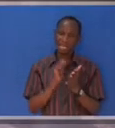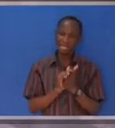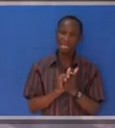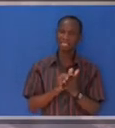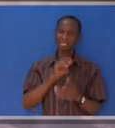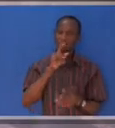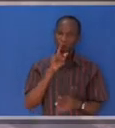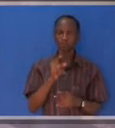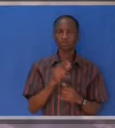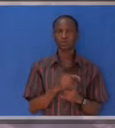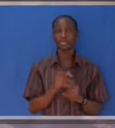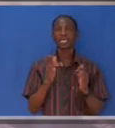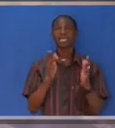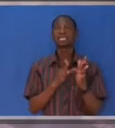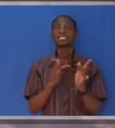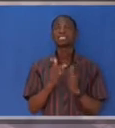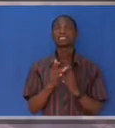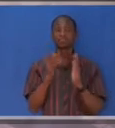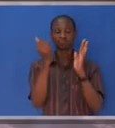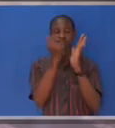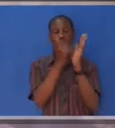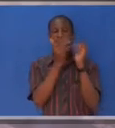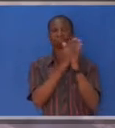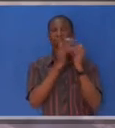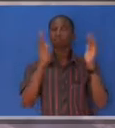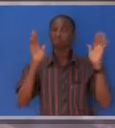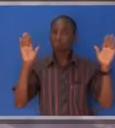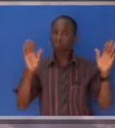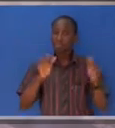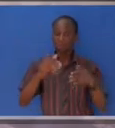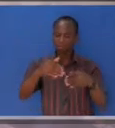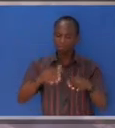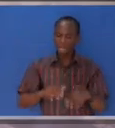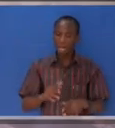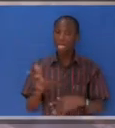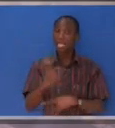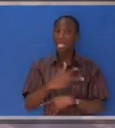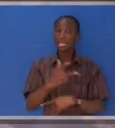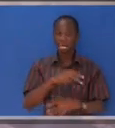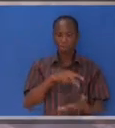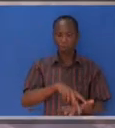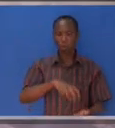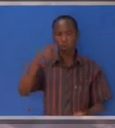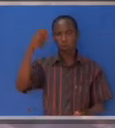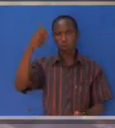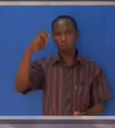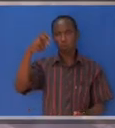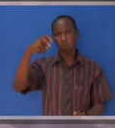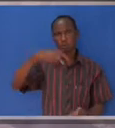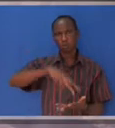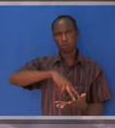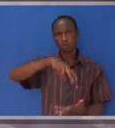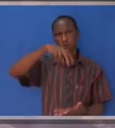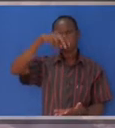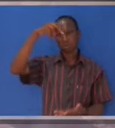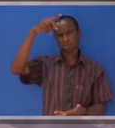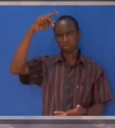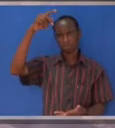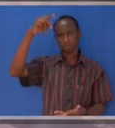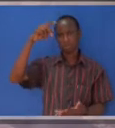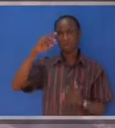is the one who was crucified, buried, and on the third day arose from the grave. And God has given